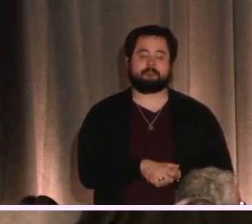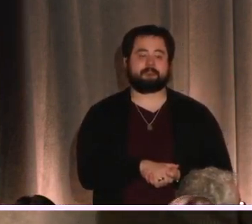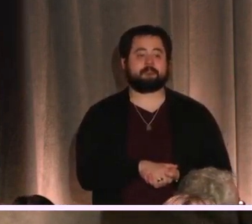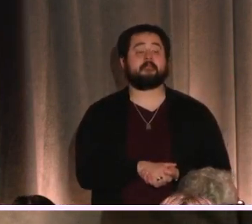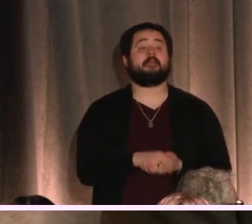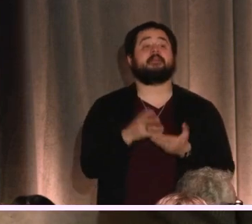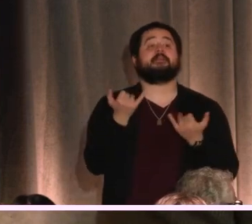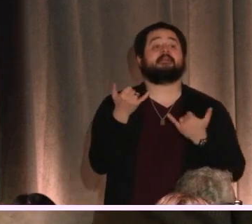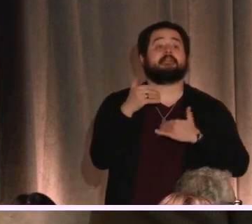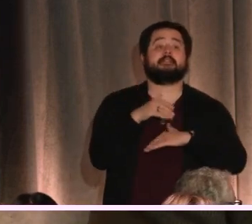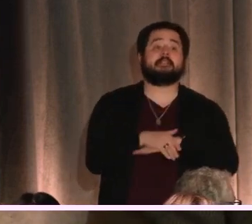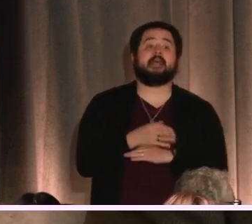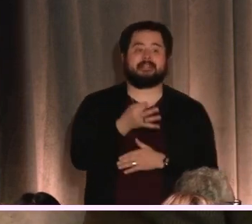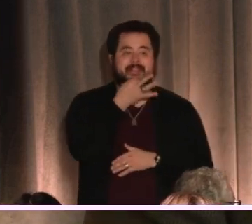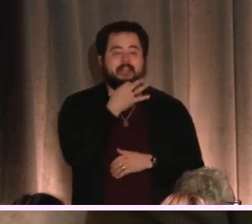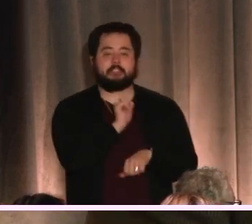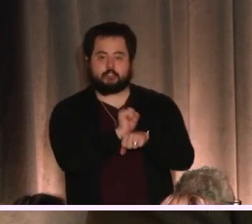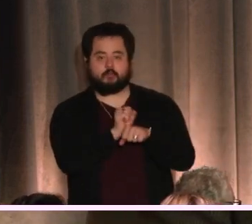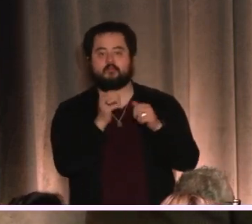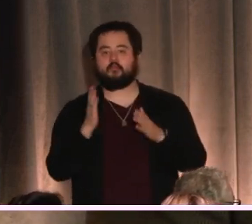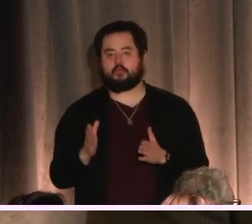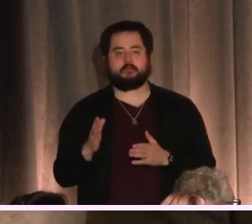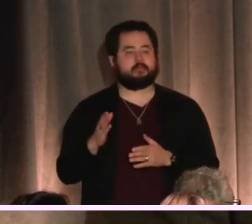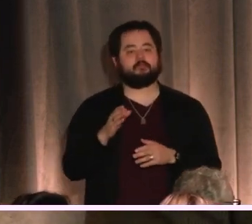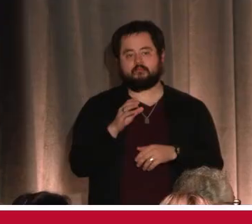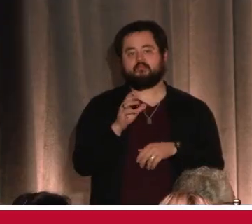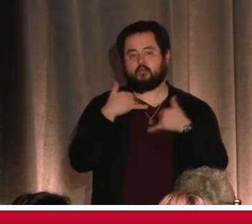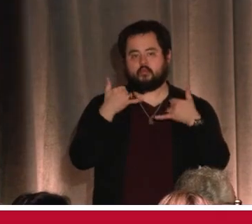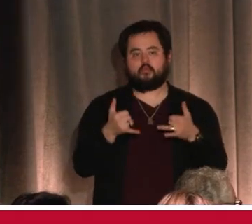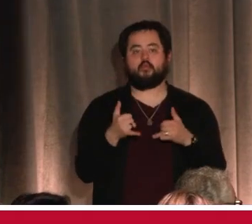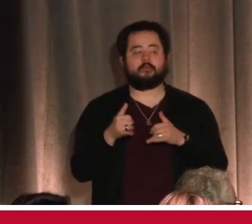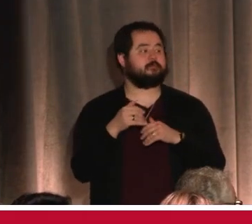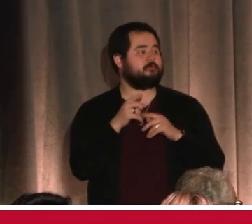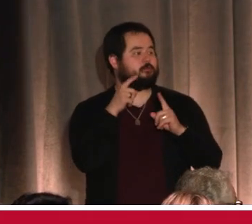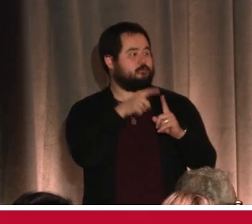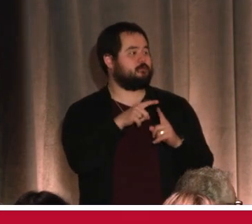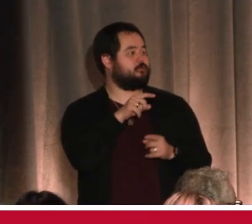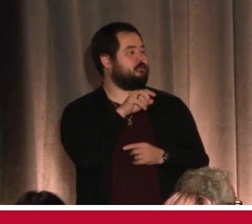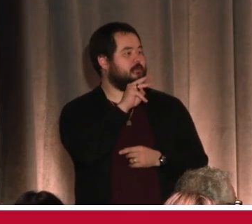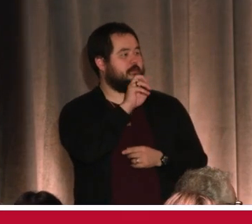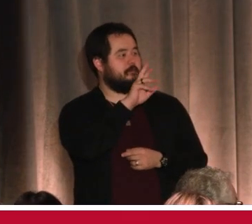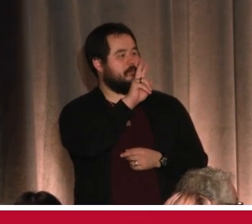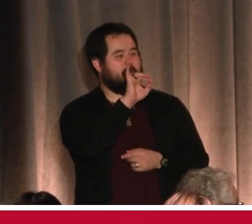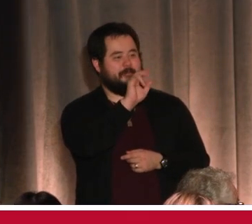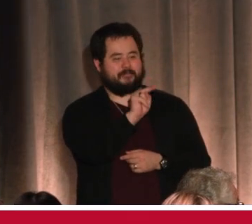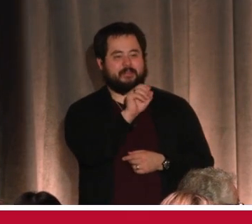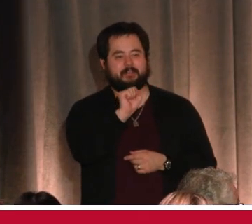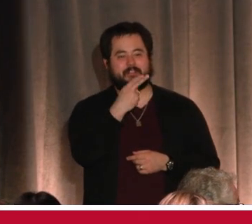And tonight's Excellence in Employment Award is presented to Marvin Shepard. Yeah.